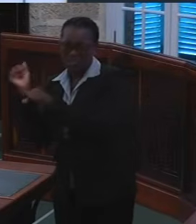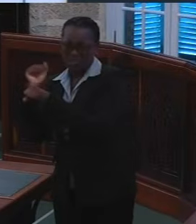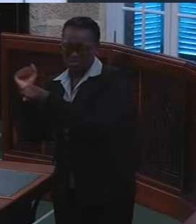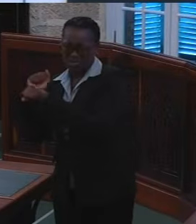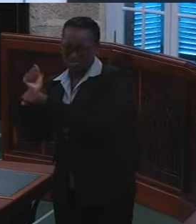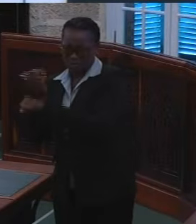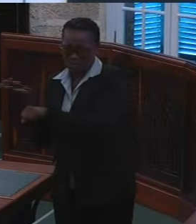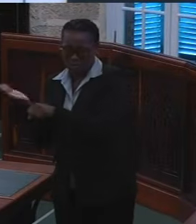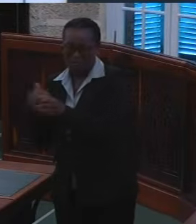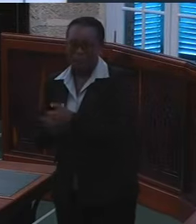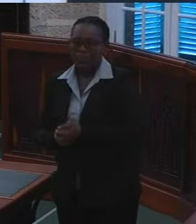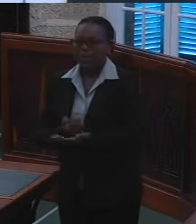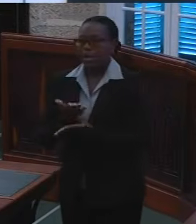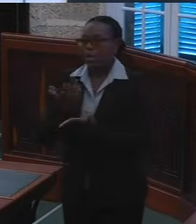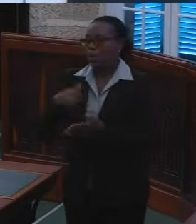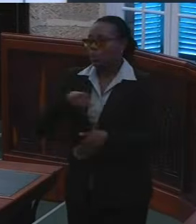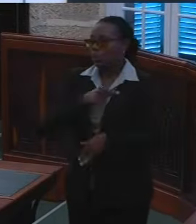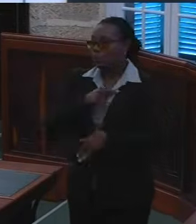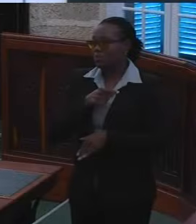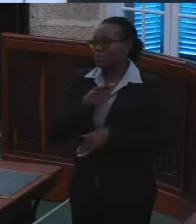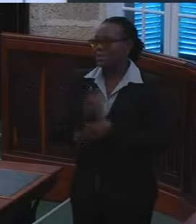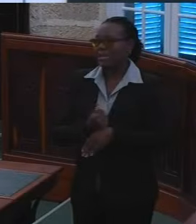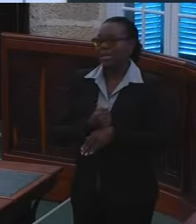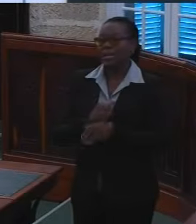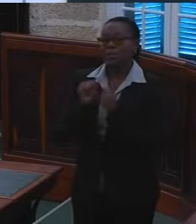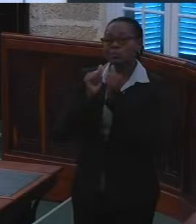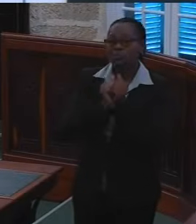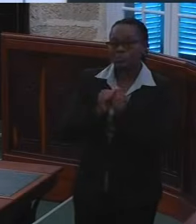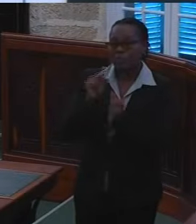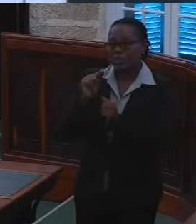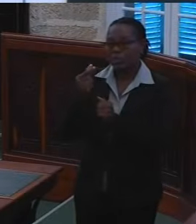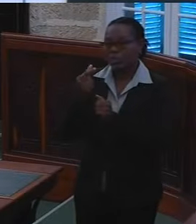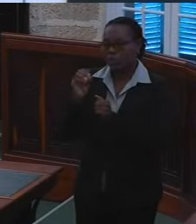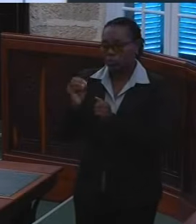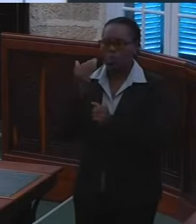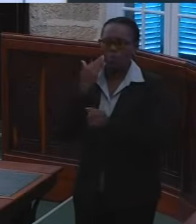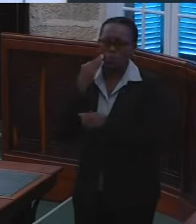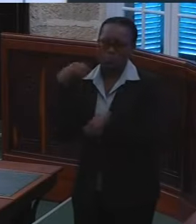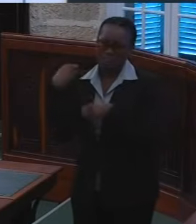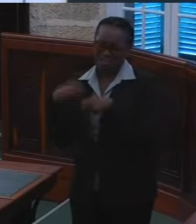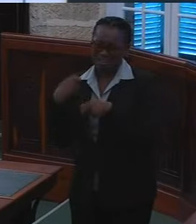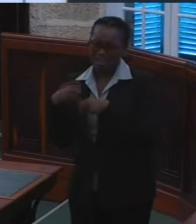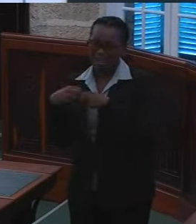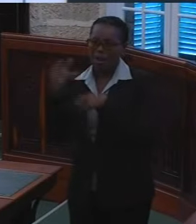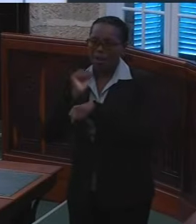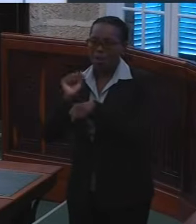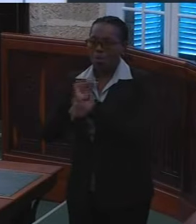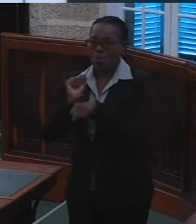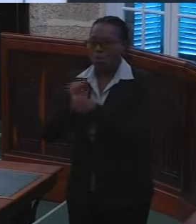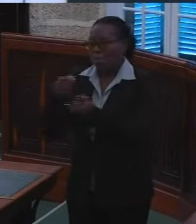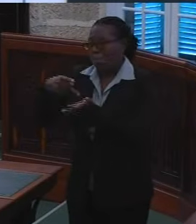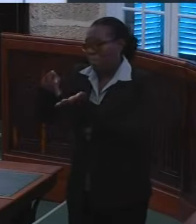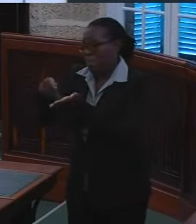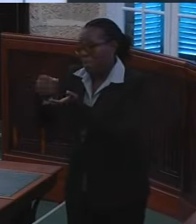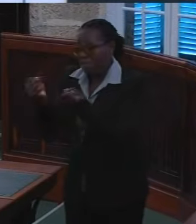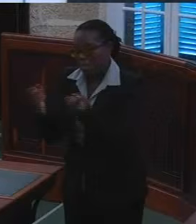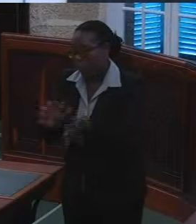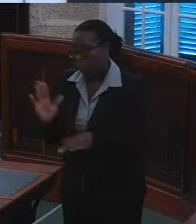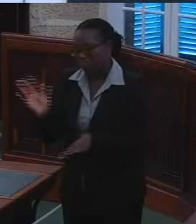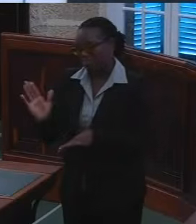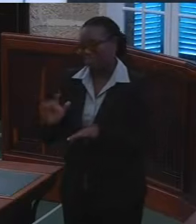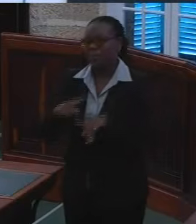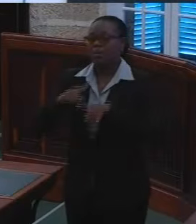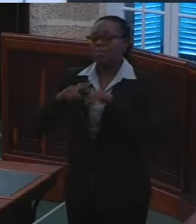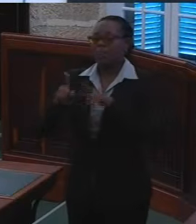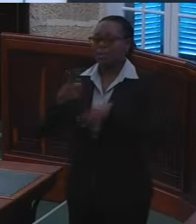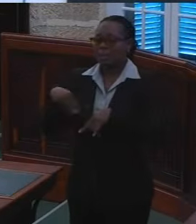sir. Those of us who spent time in the NGO sector know that it is difficult work, it doesn't pay very well, and those people, sir,